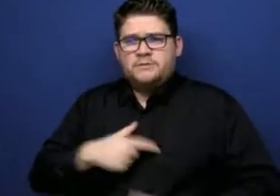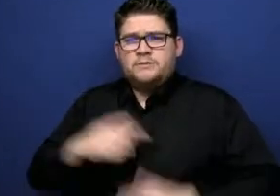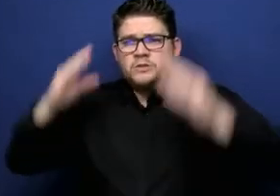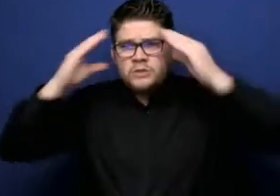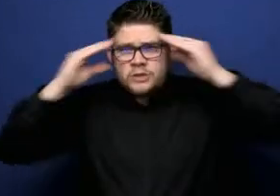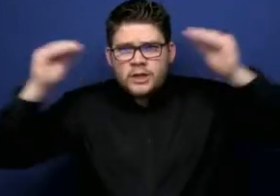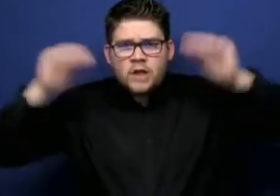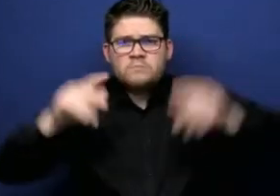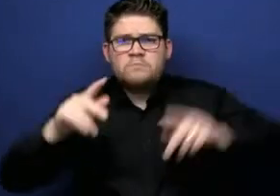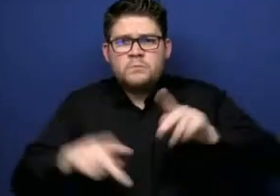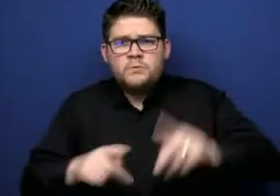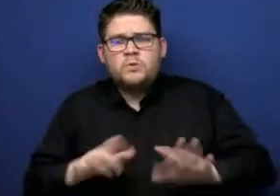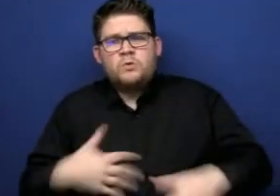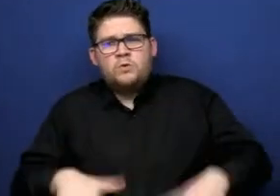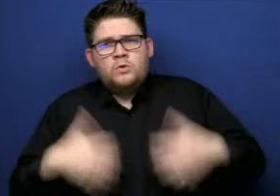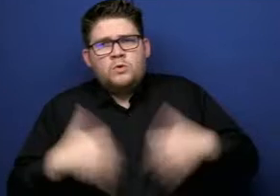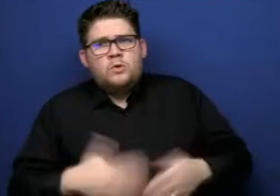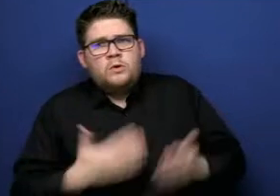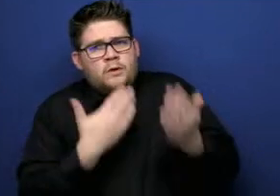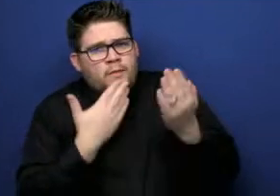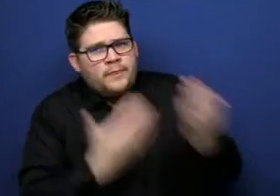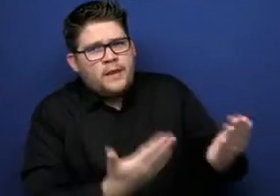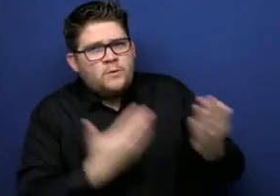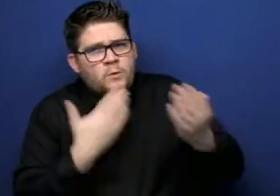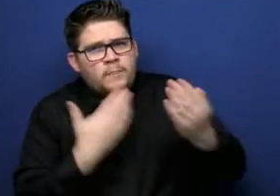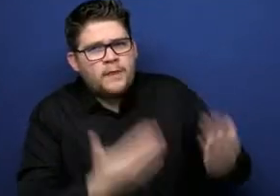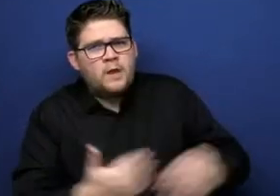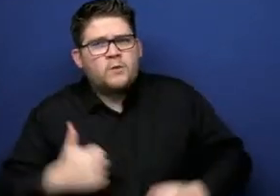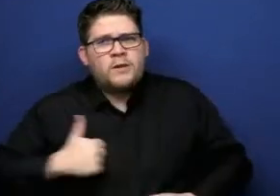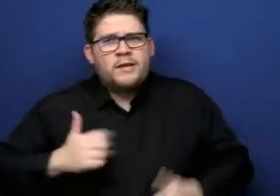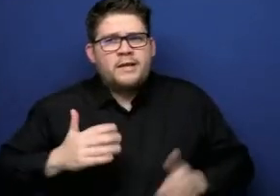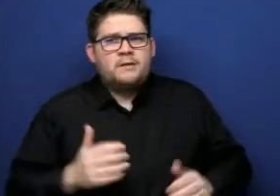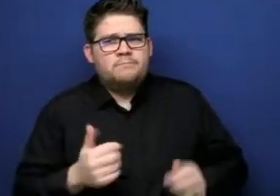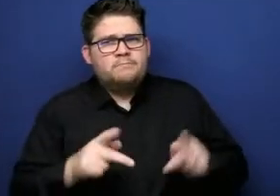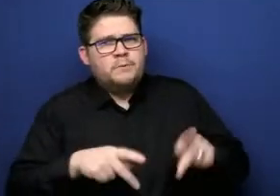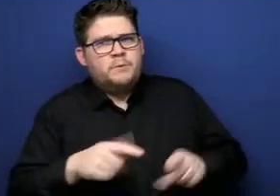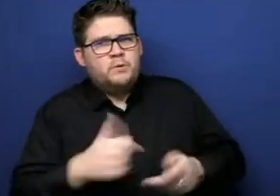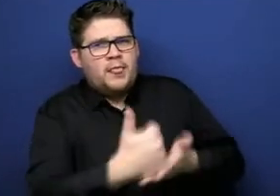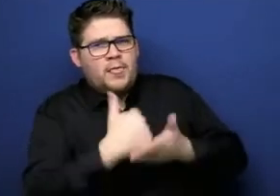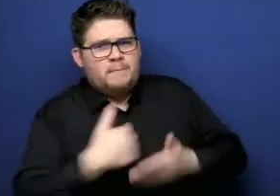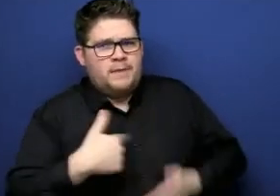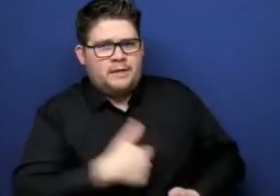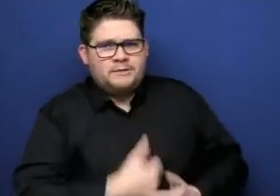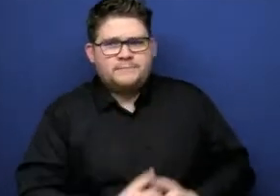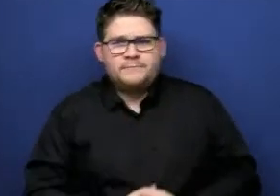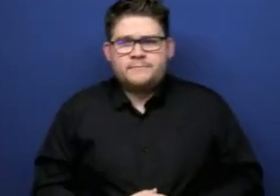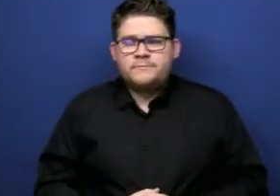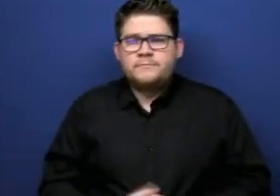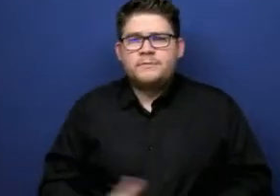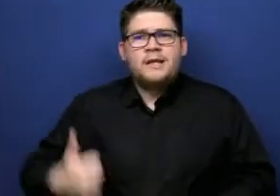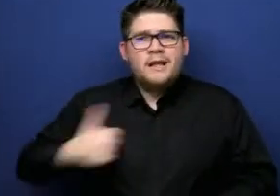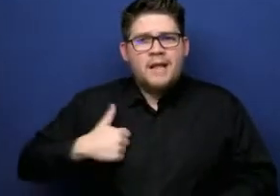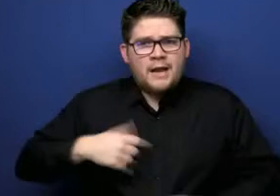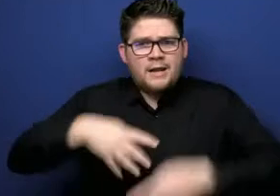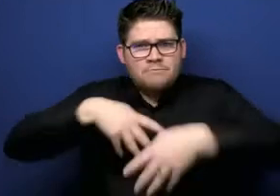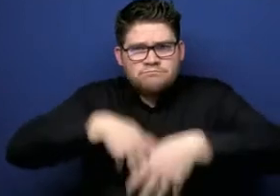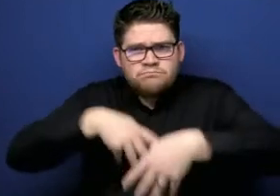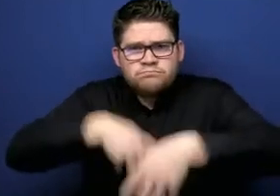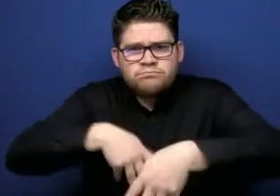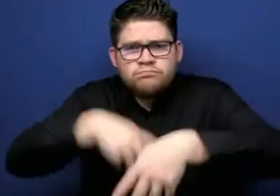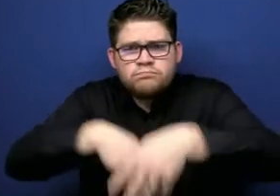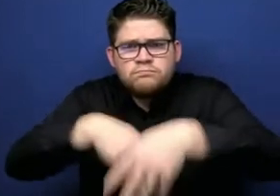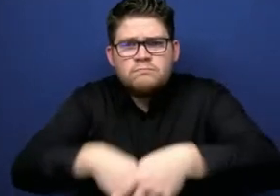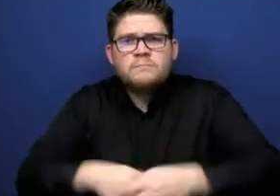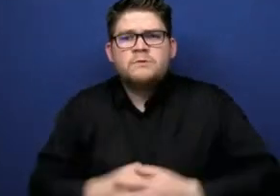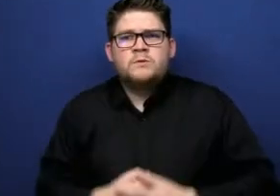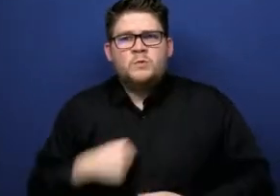saviors. The Canadian role enacted with great sacrifice should be cherished and taught more diligently